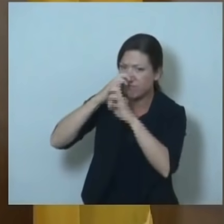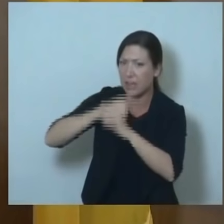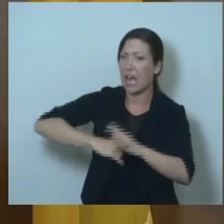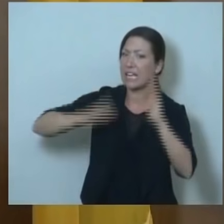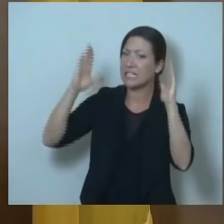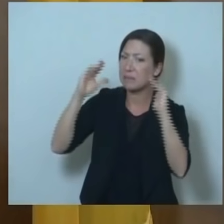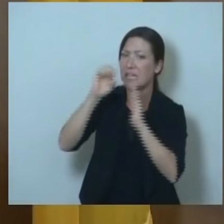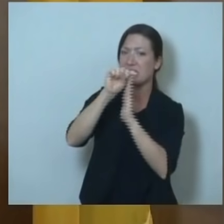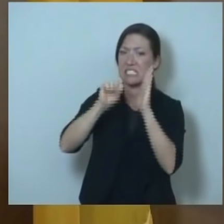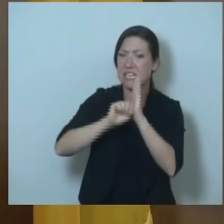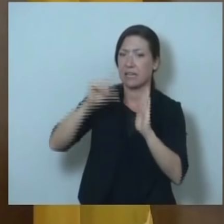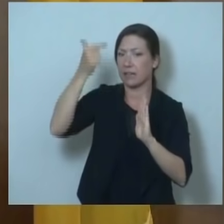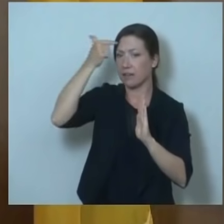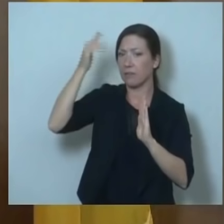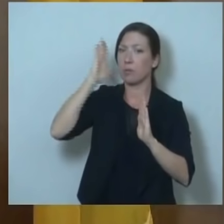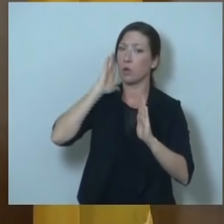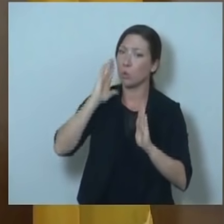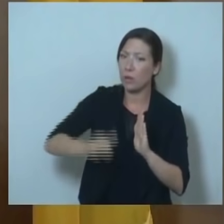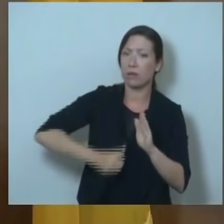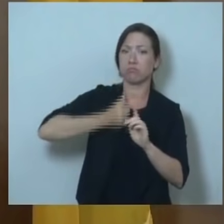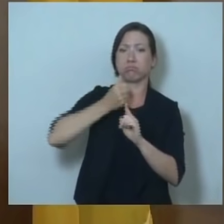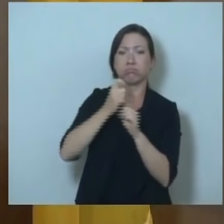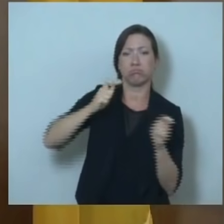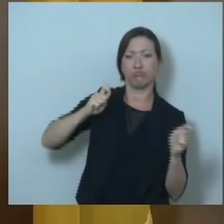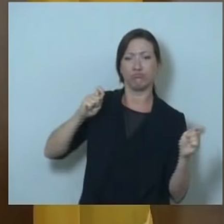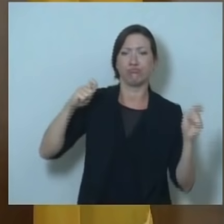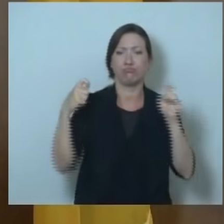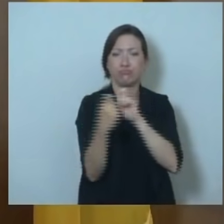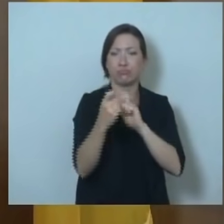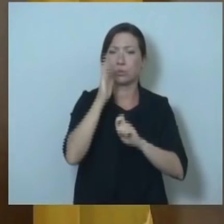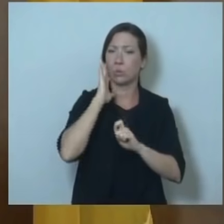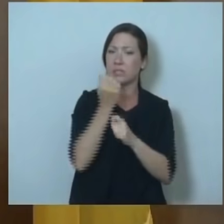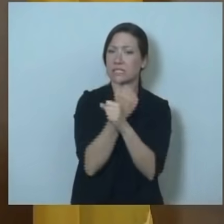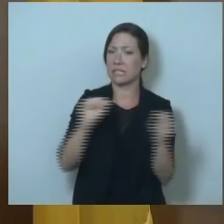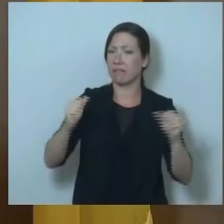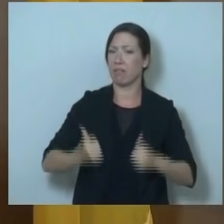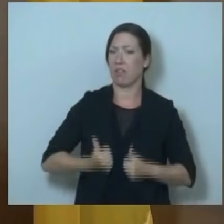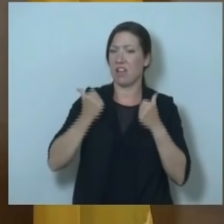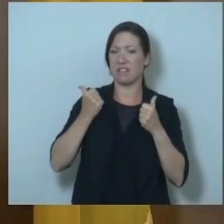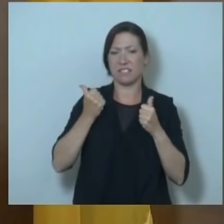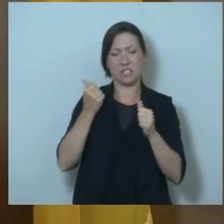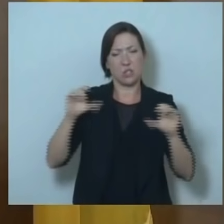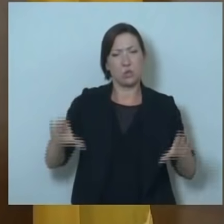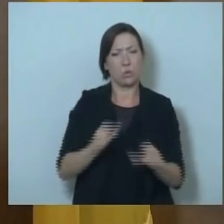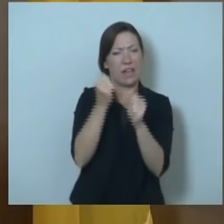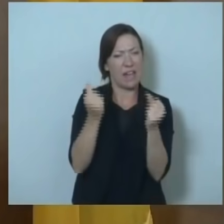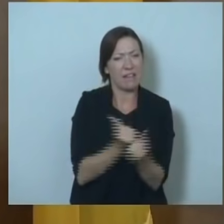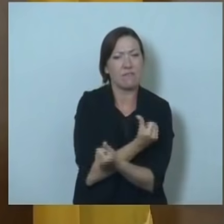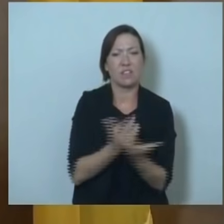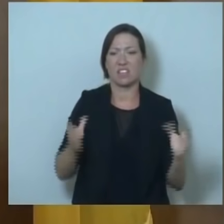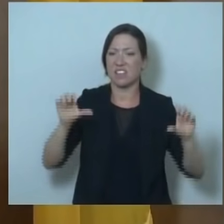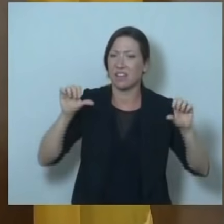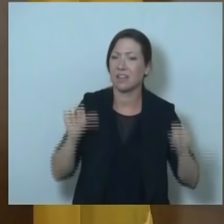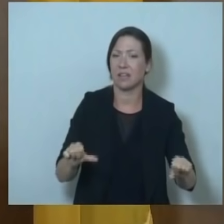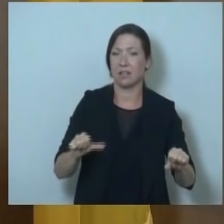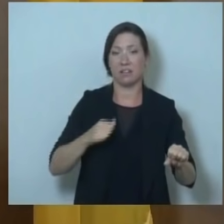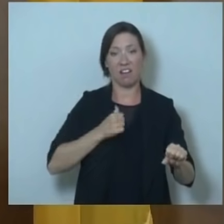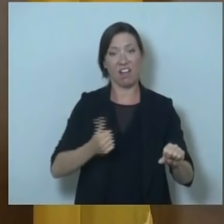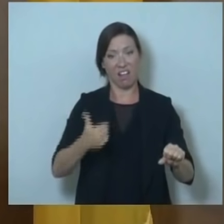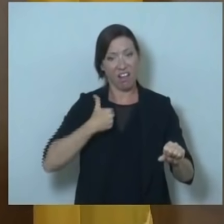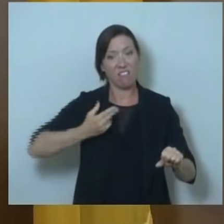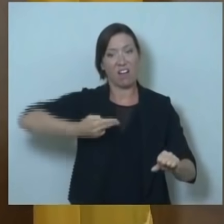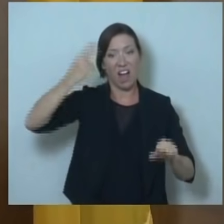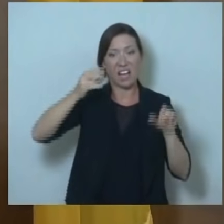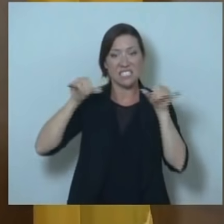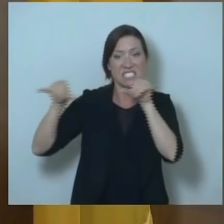a difference, to save lives, to do everything in their power. And quite frankly, I do. I expect those high standards